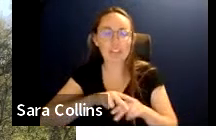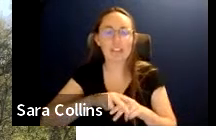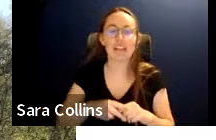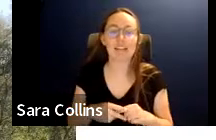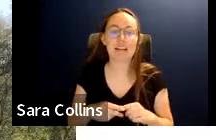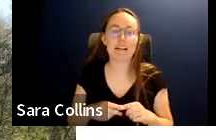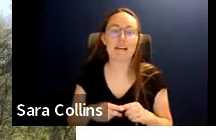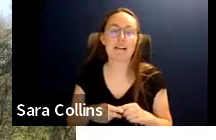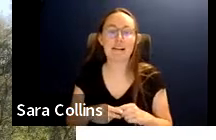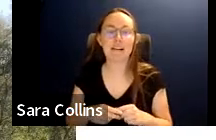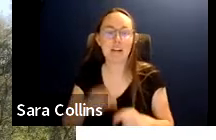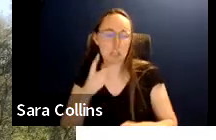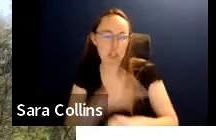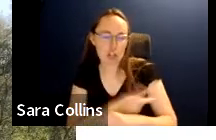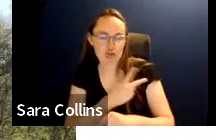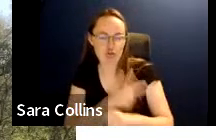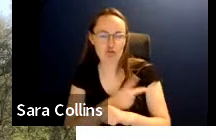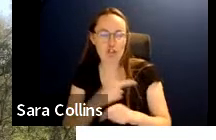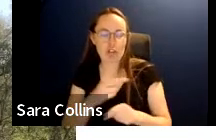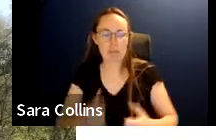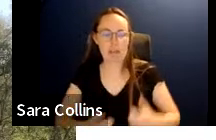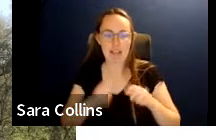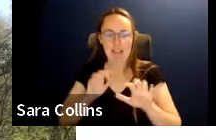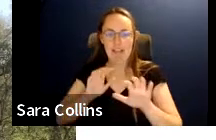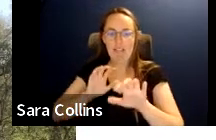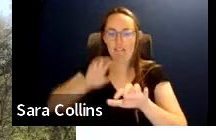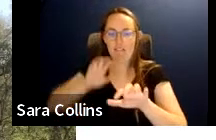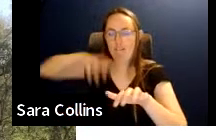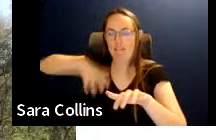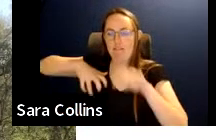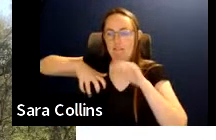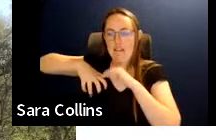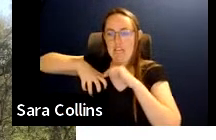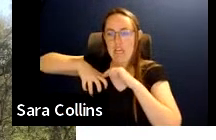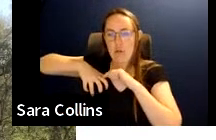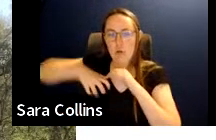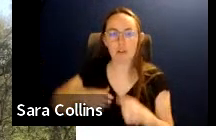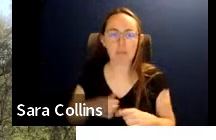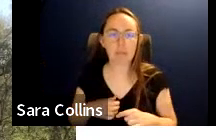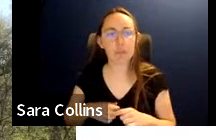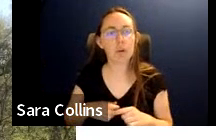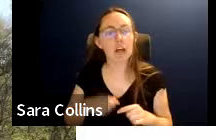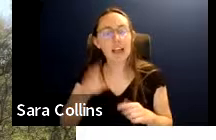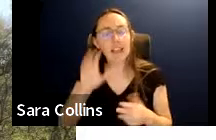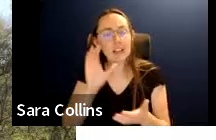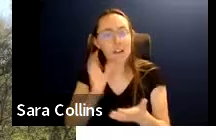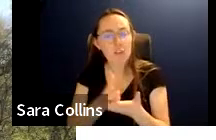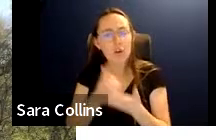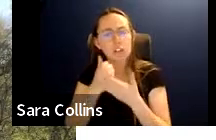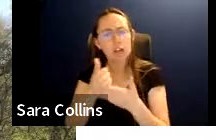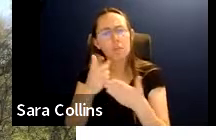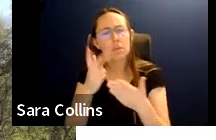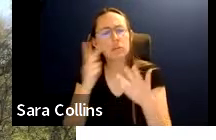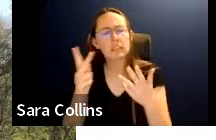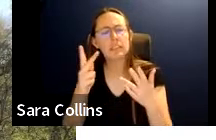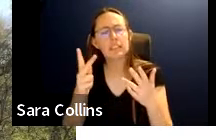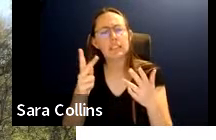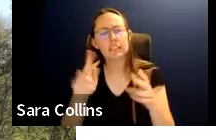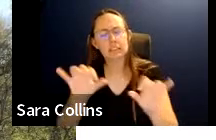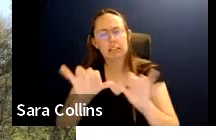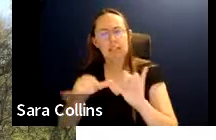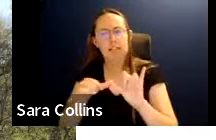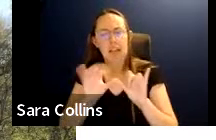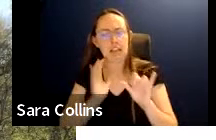him. And this photo is really to give you some idea of the scale of our farm. It is small, but